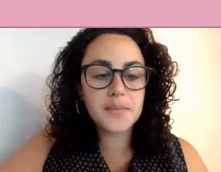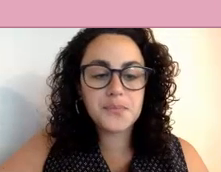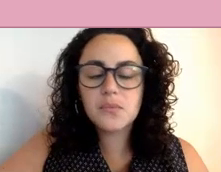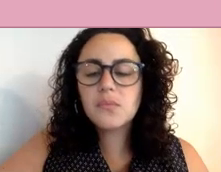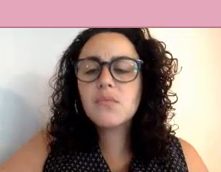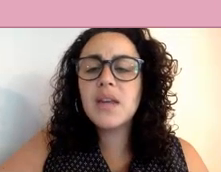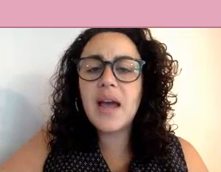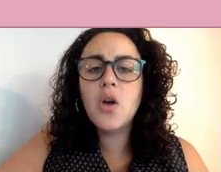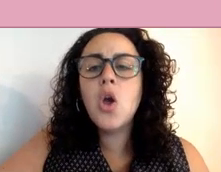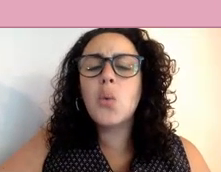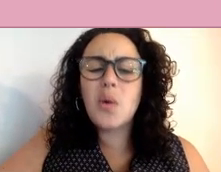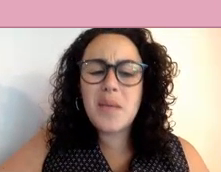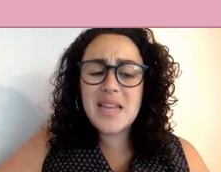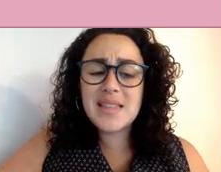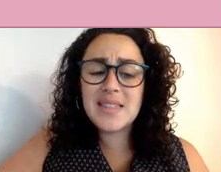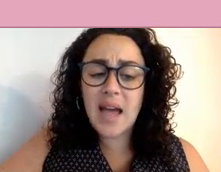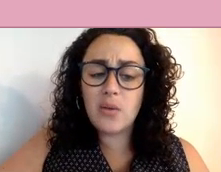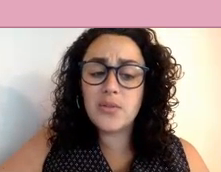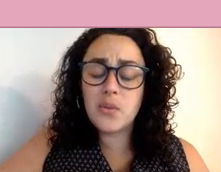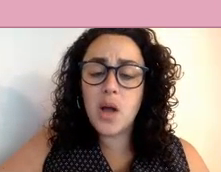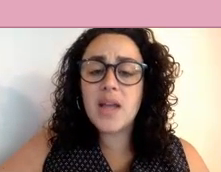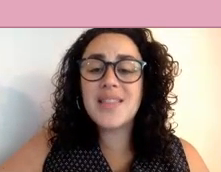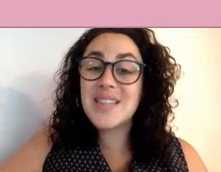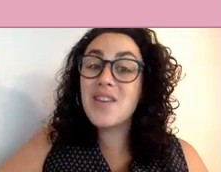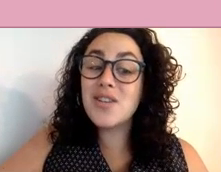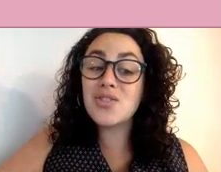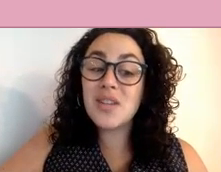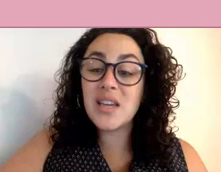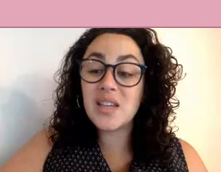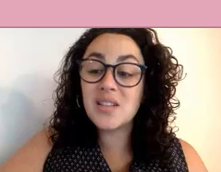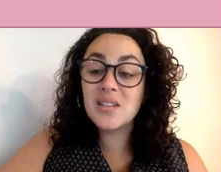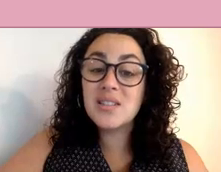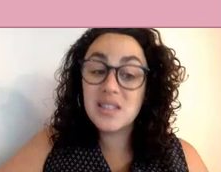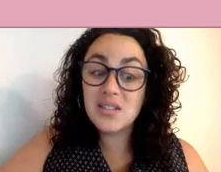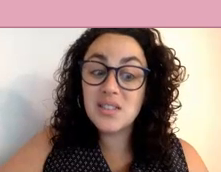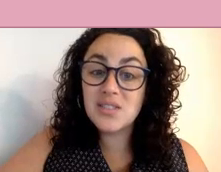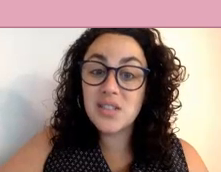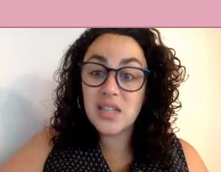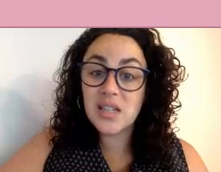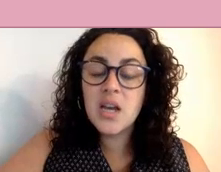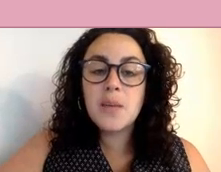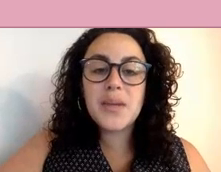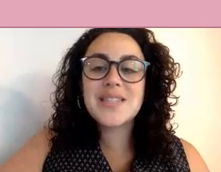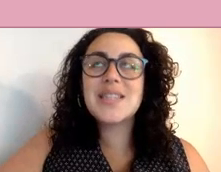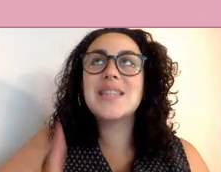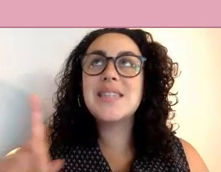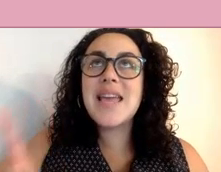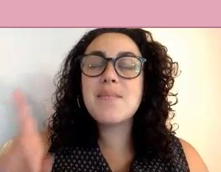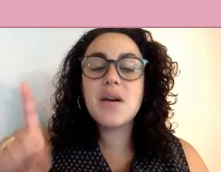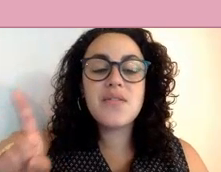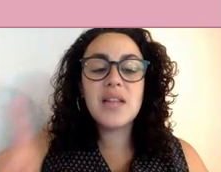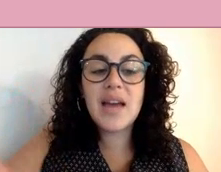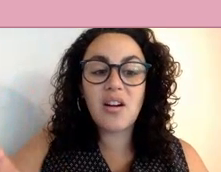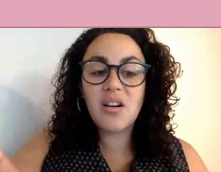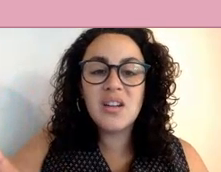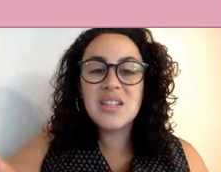Y. Now, when we're making the sound for Y, this letter is tricky, seriously tricky, because the name